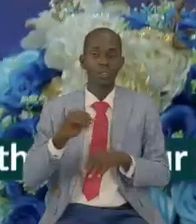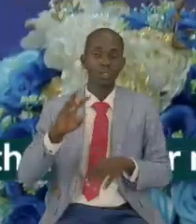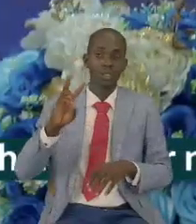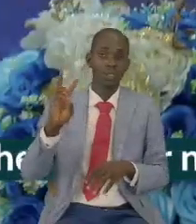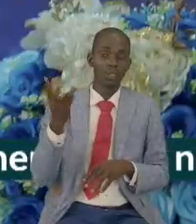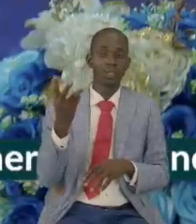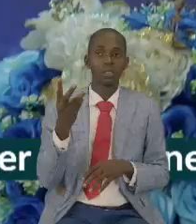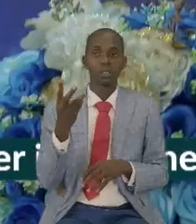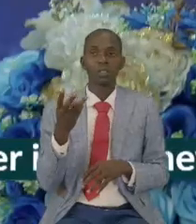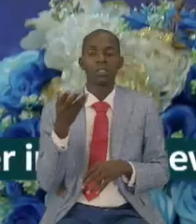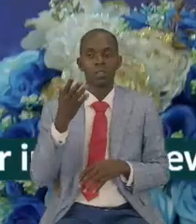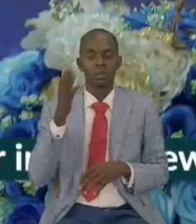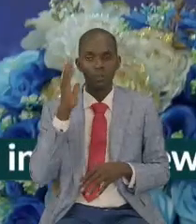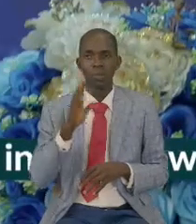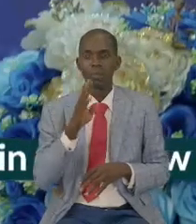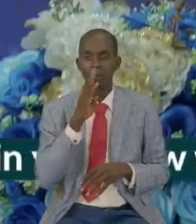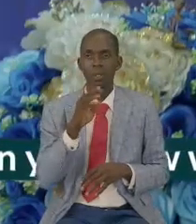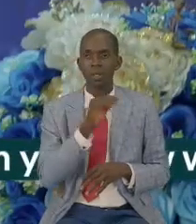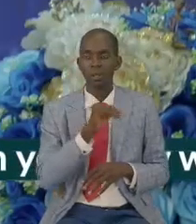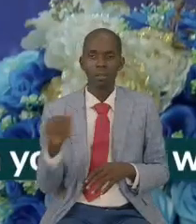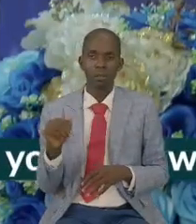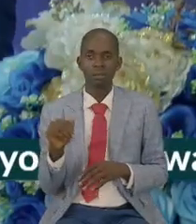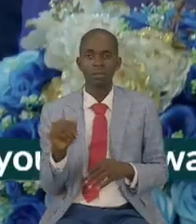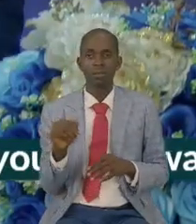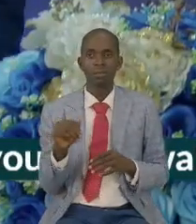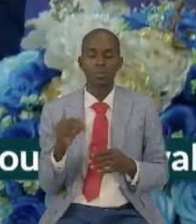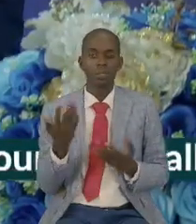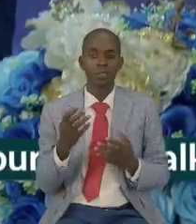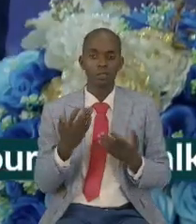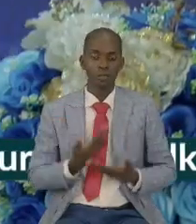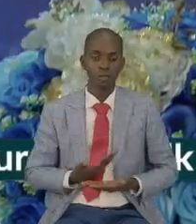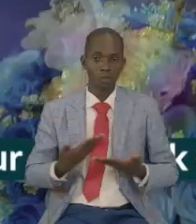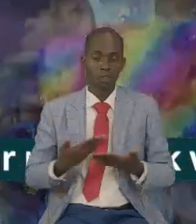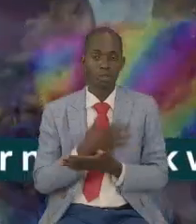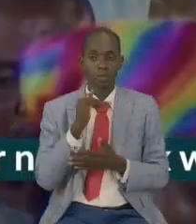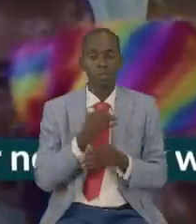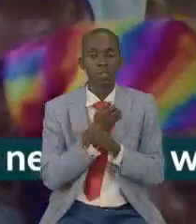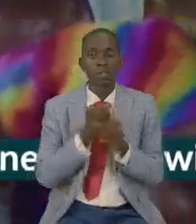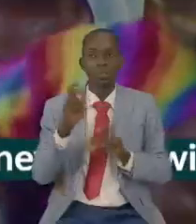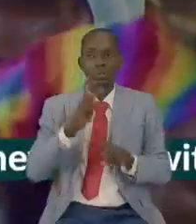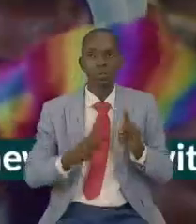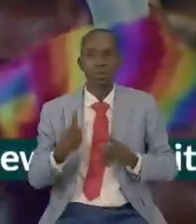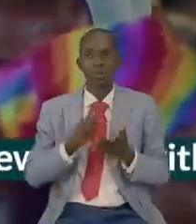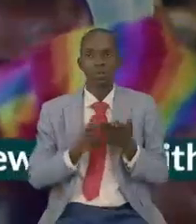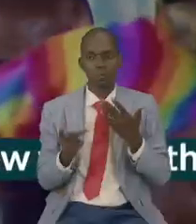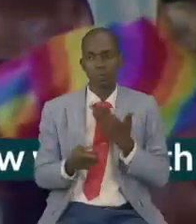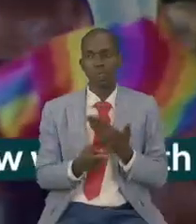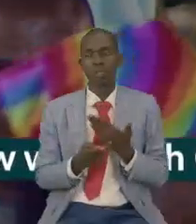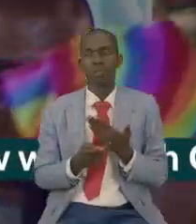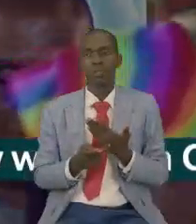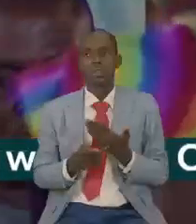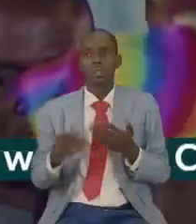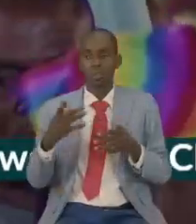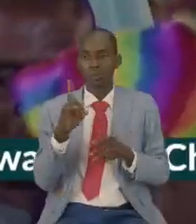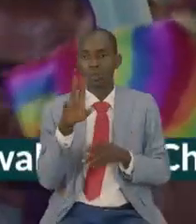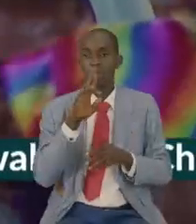they're doing here now, south, south, southeast, southwest, northeast, northwest, north central, which is an African country, the same